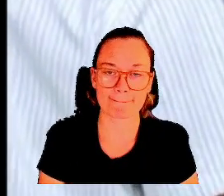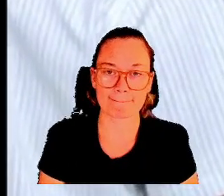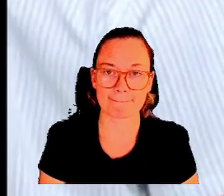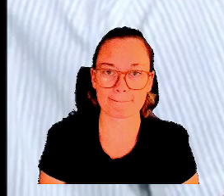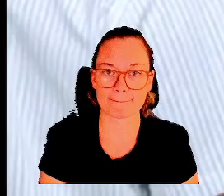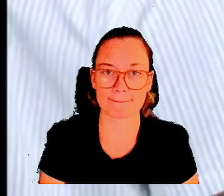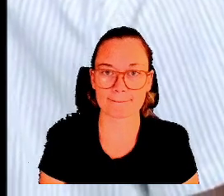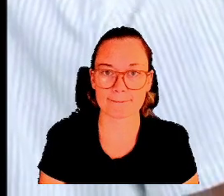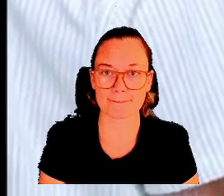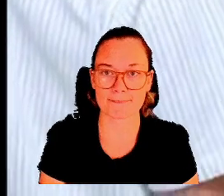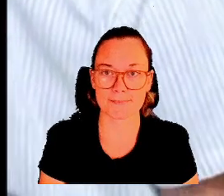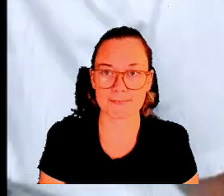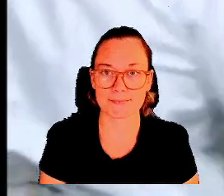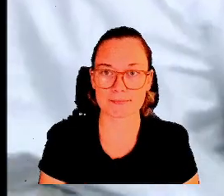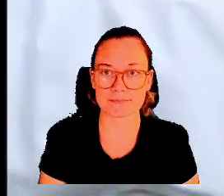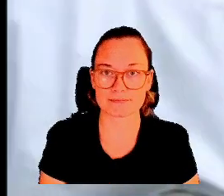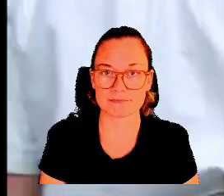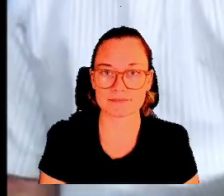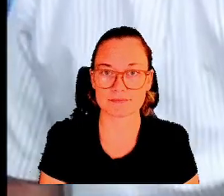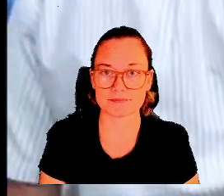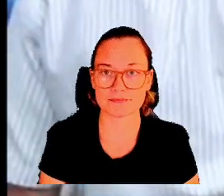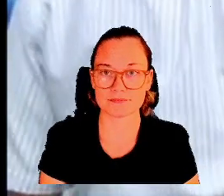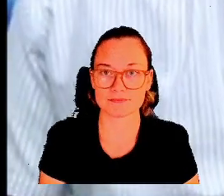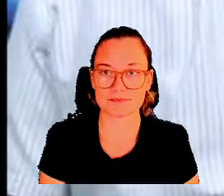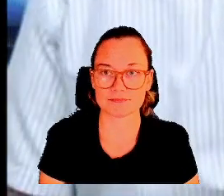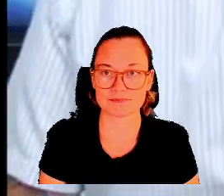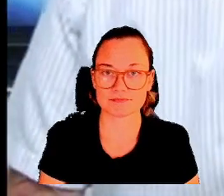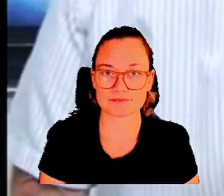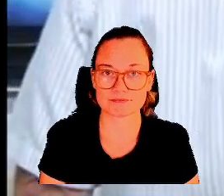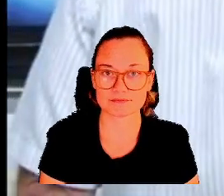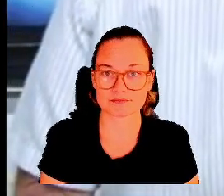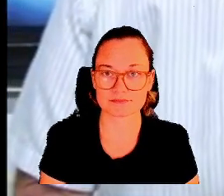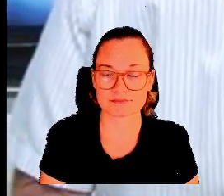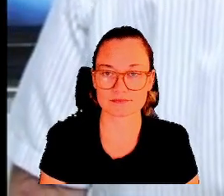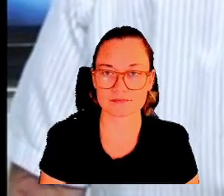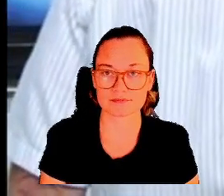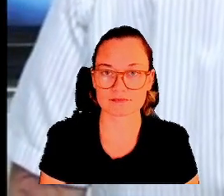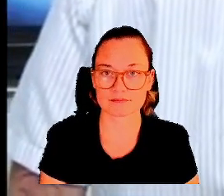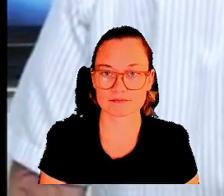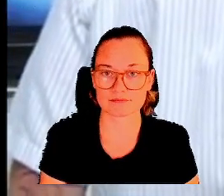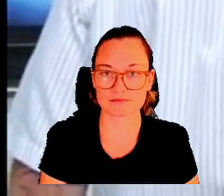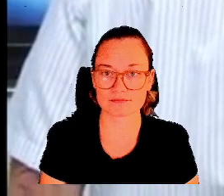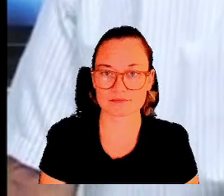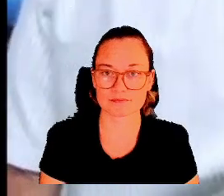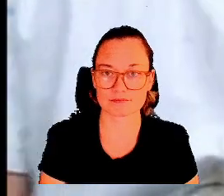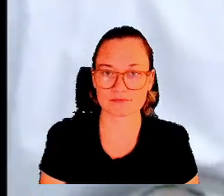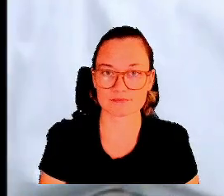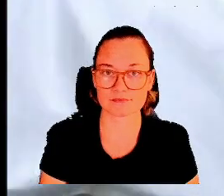And then we have a 10. I don't see another 9.